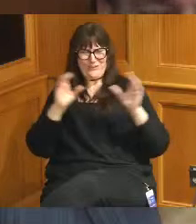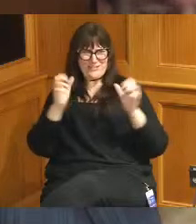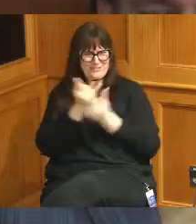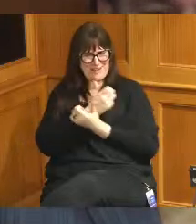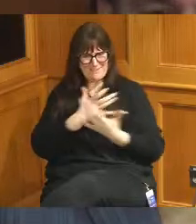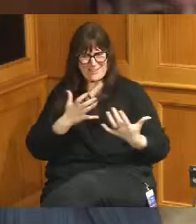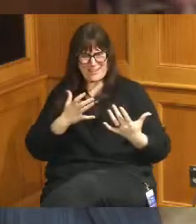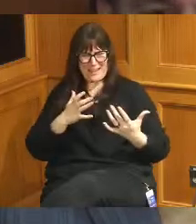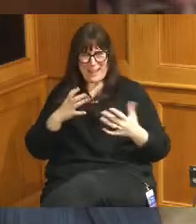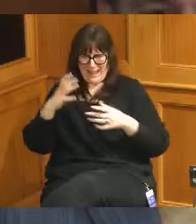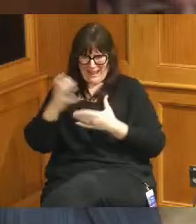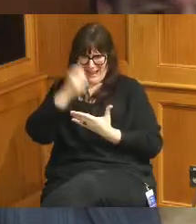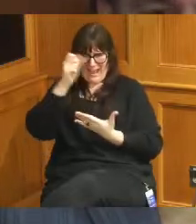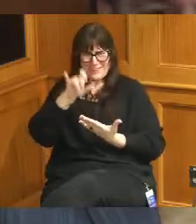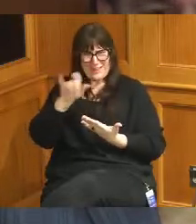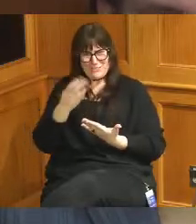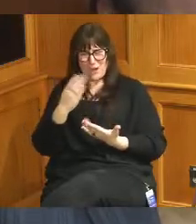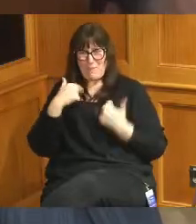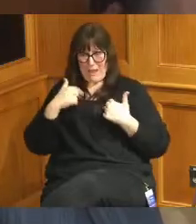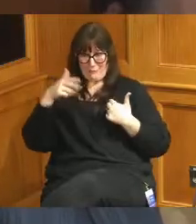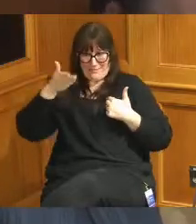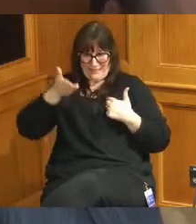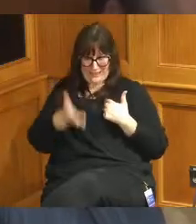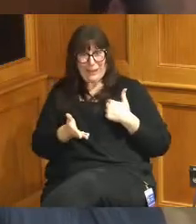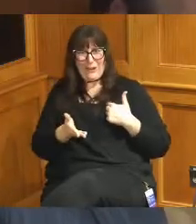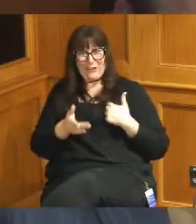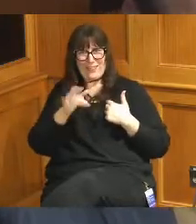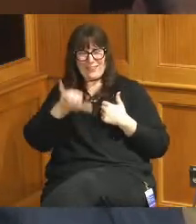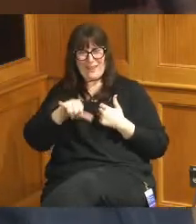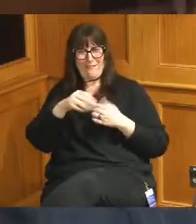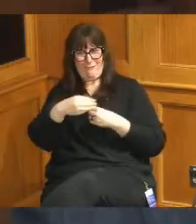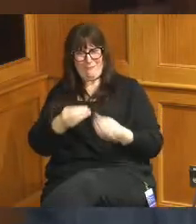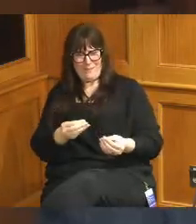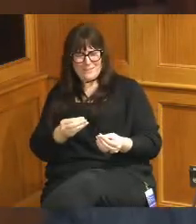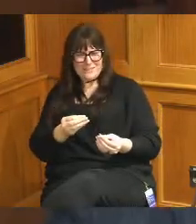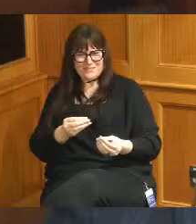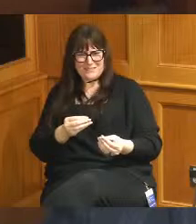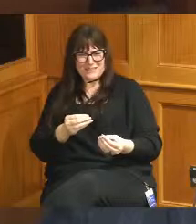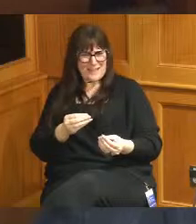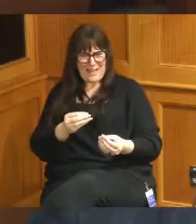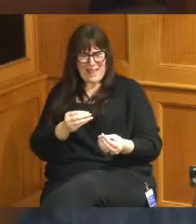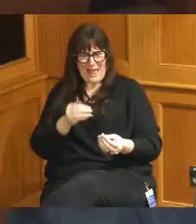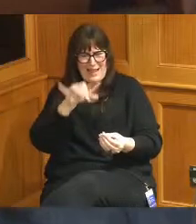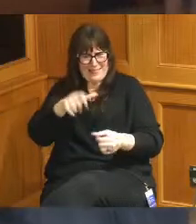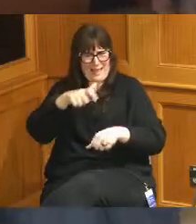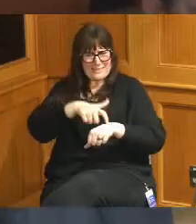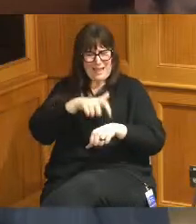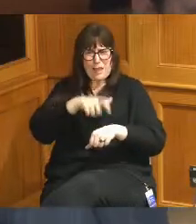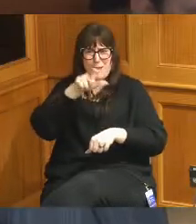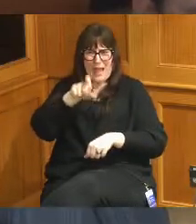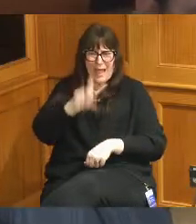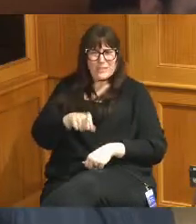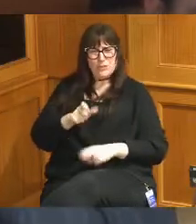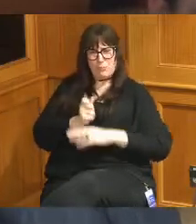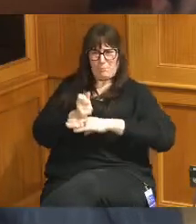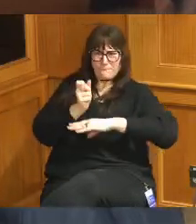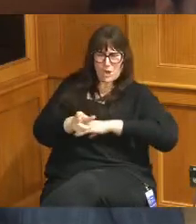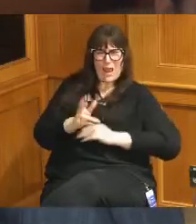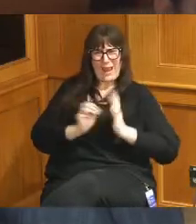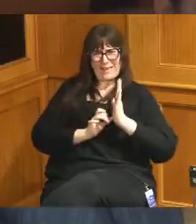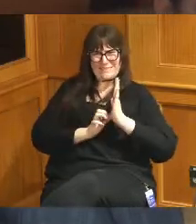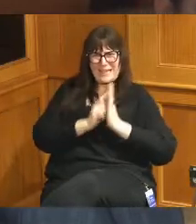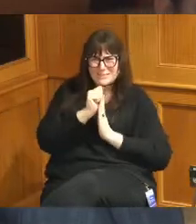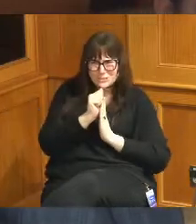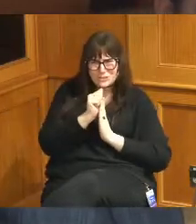just in that office. And then even had to overcome cancer. His brother went through